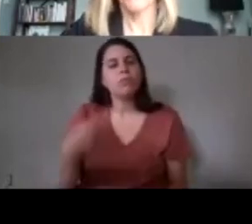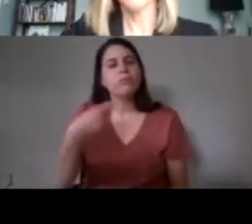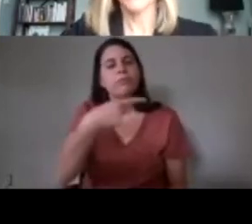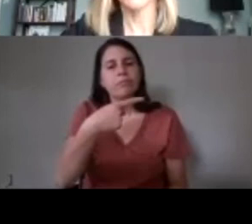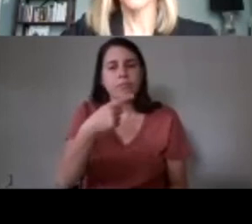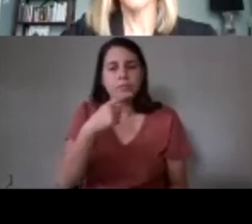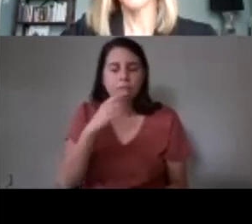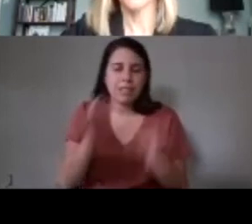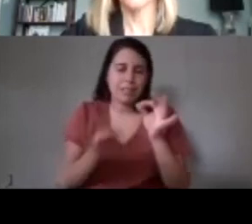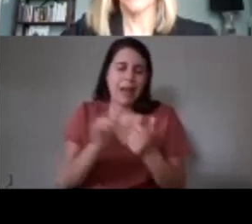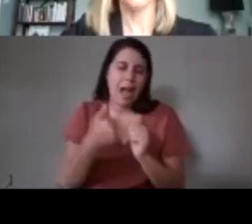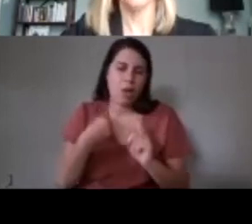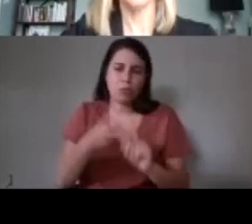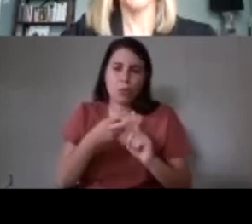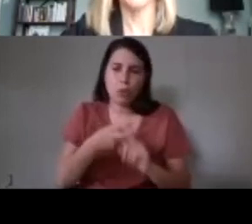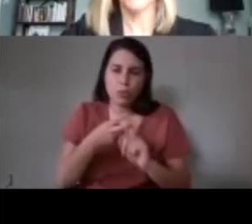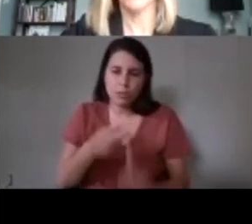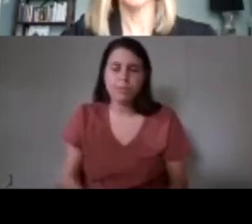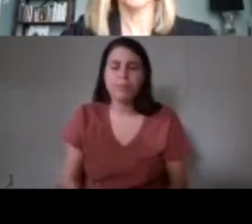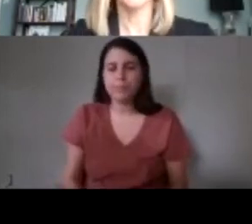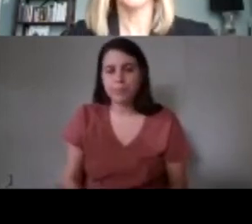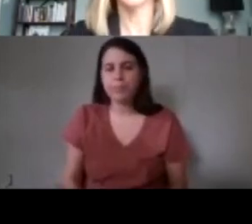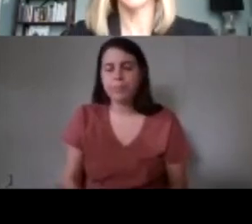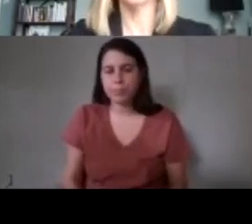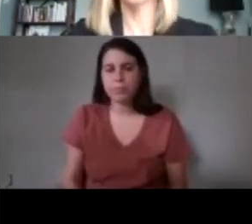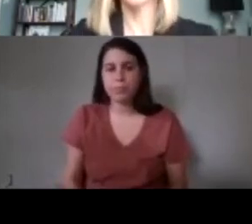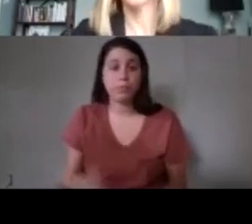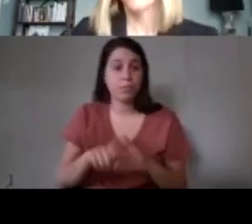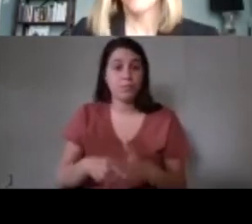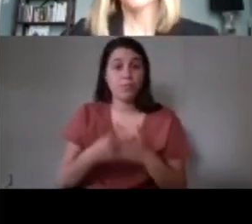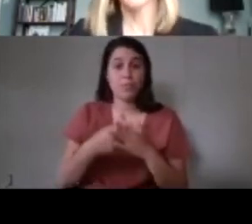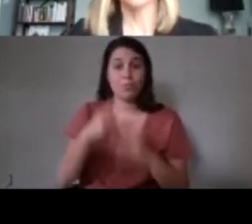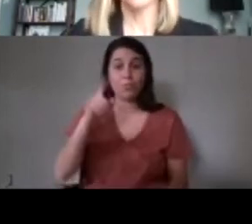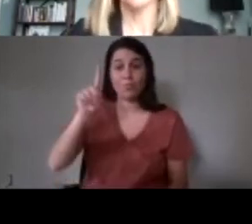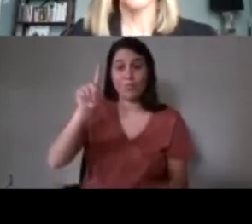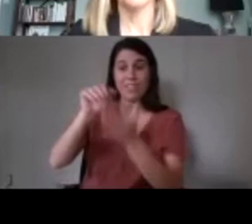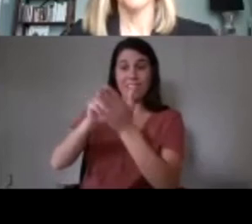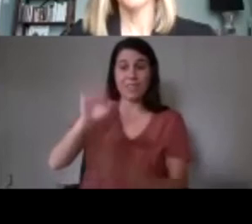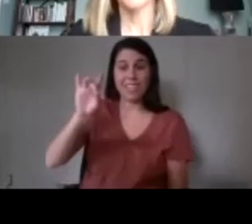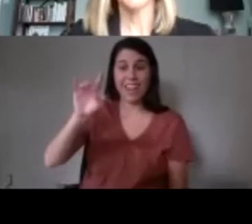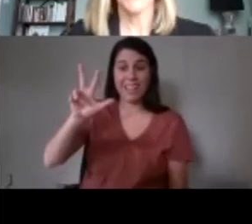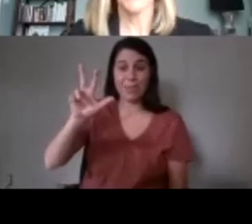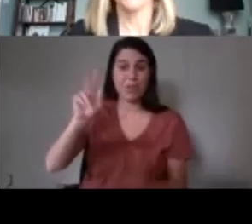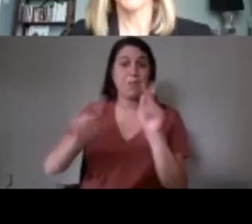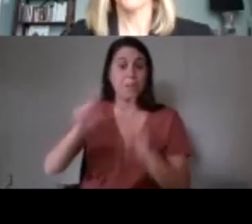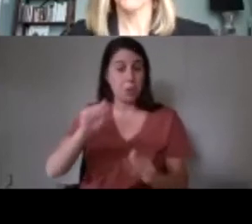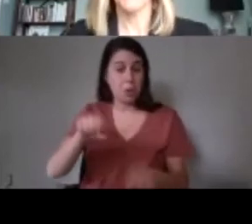recruitment process. So we started out with 1,083 eligible individuals.